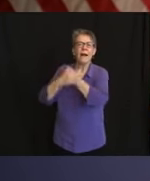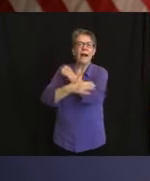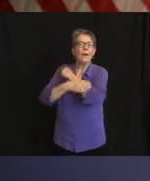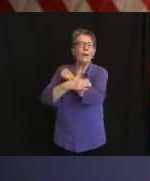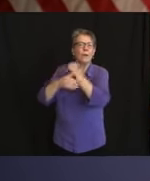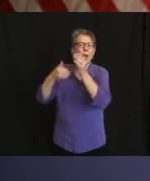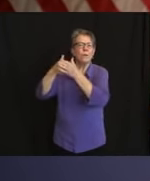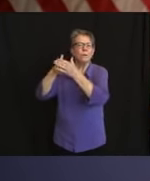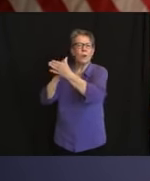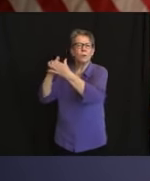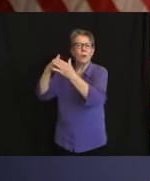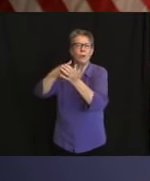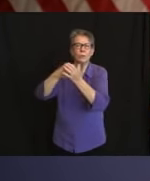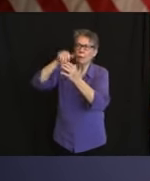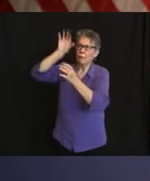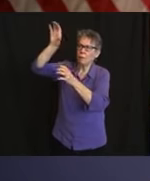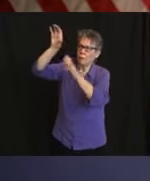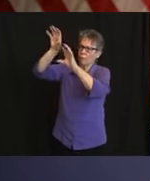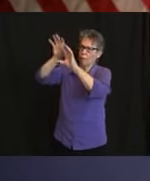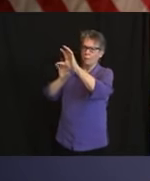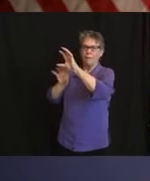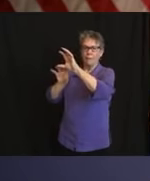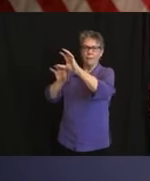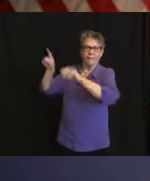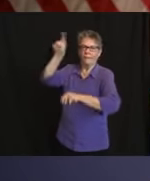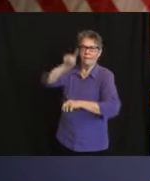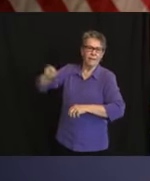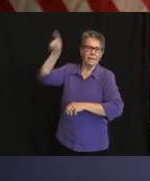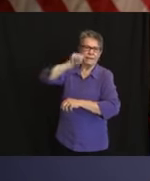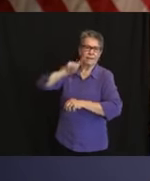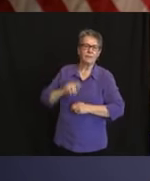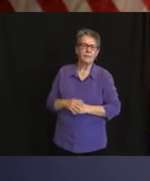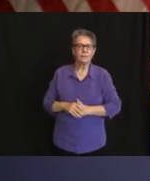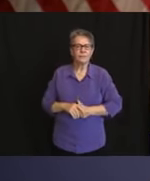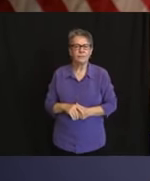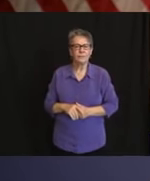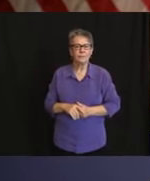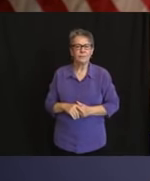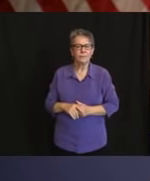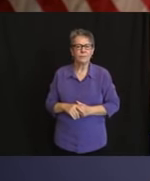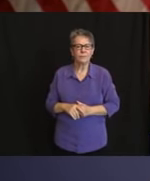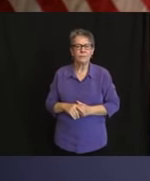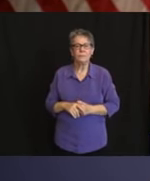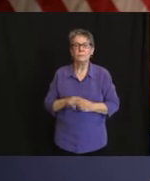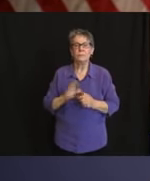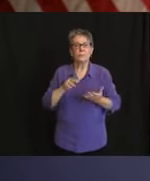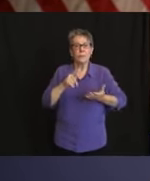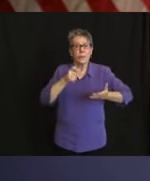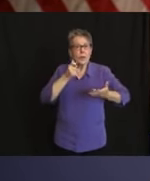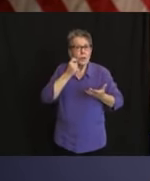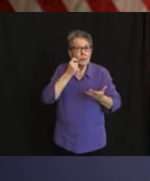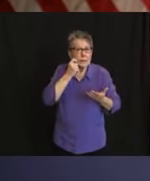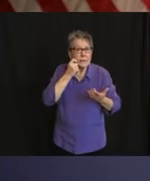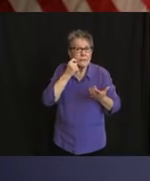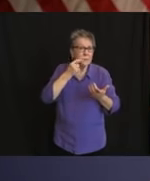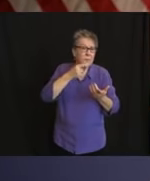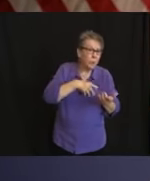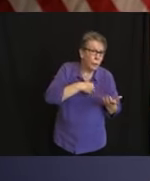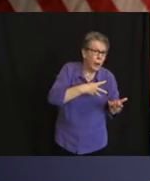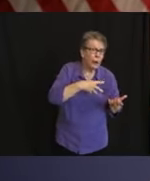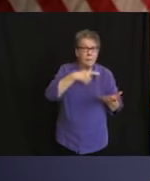Race, just to say I'm thrilled that I'm signing that bill. It'll allow us, it's going to require the hospitals to report in